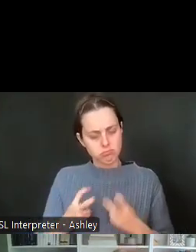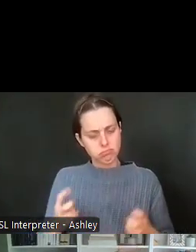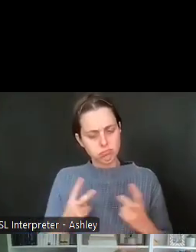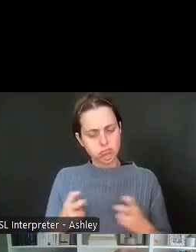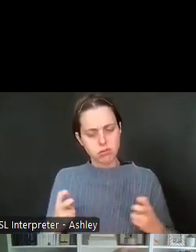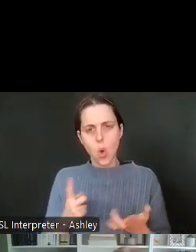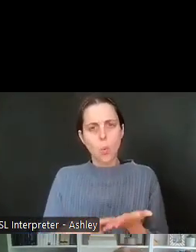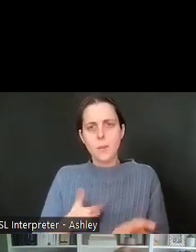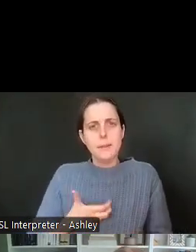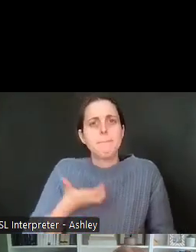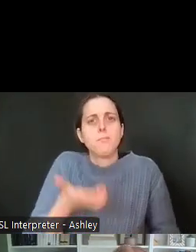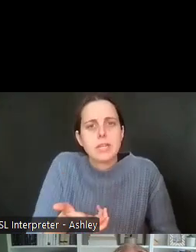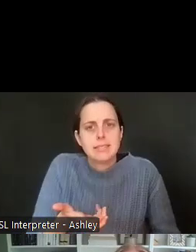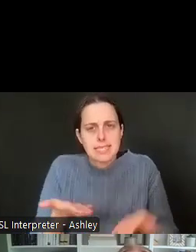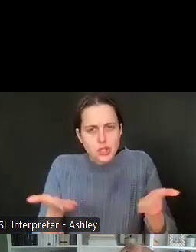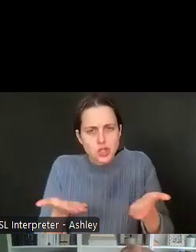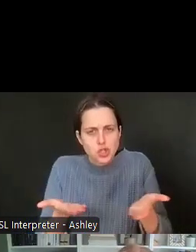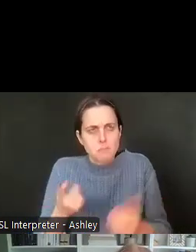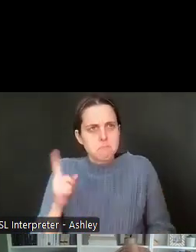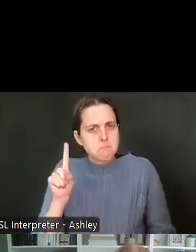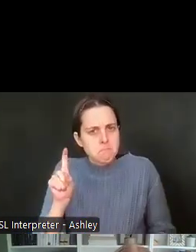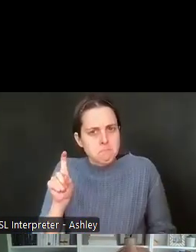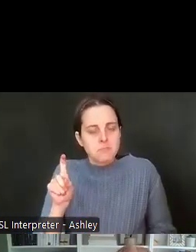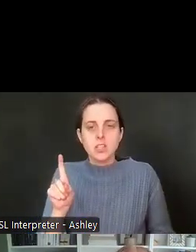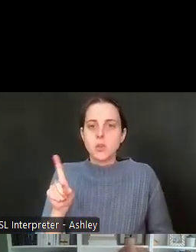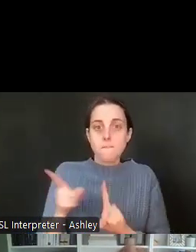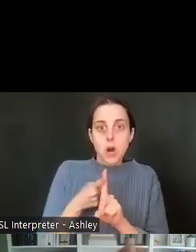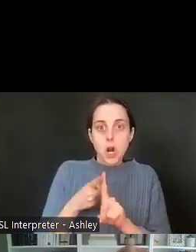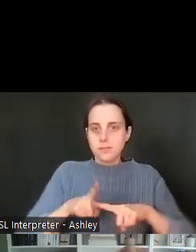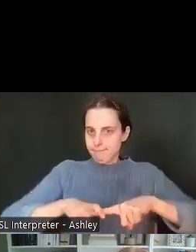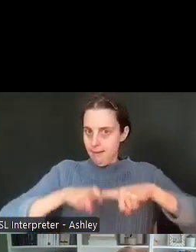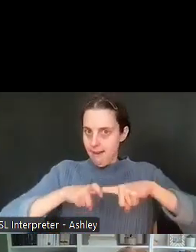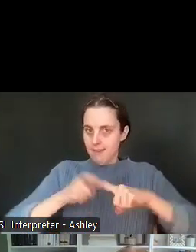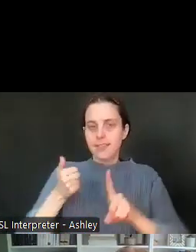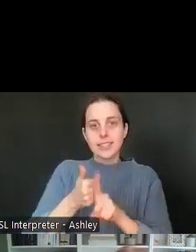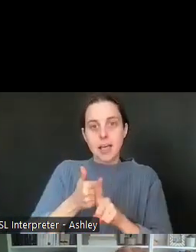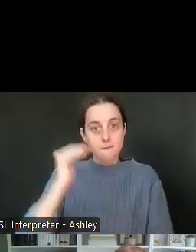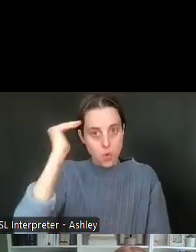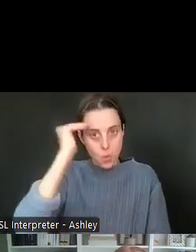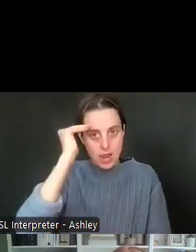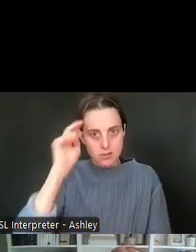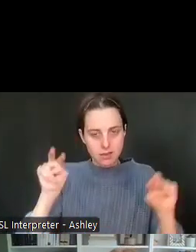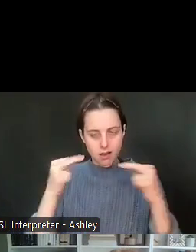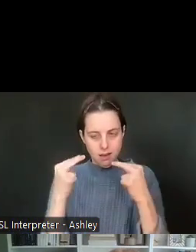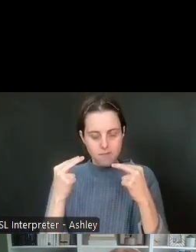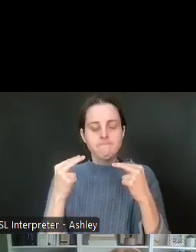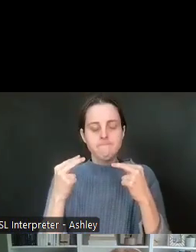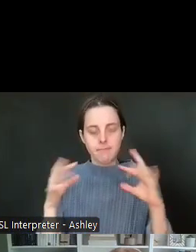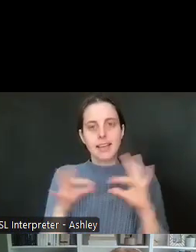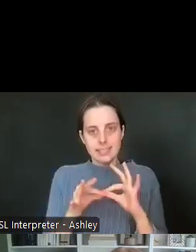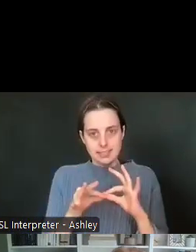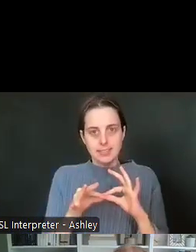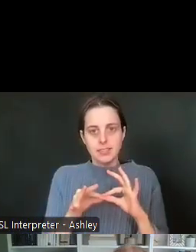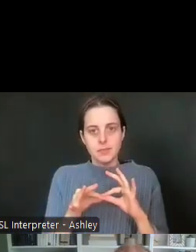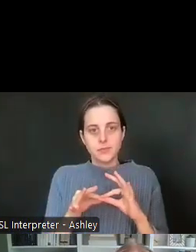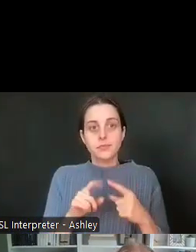So the first thing it does is that moment of self-awareness where we connect to ourselves. The second thing it